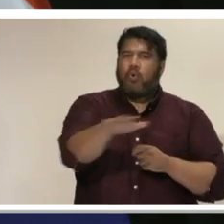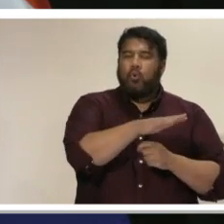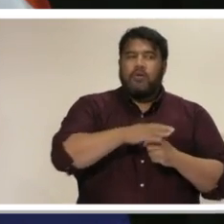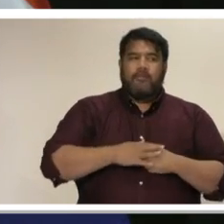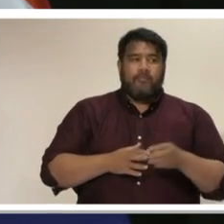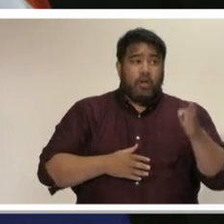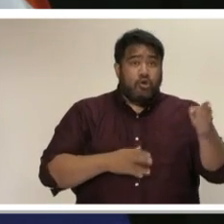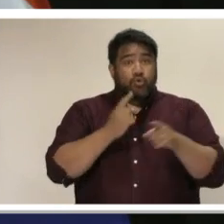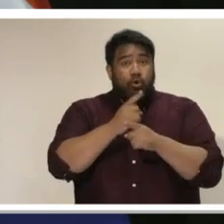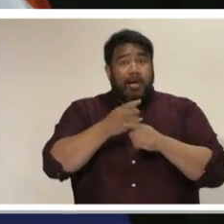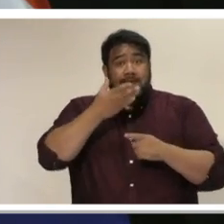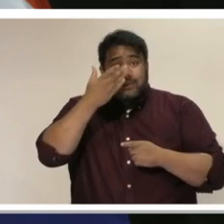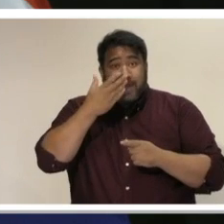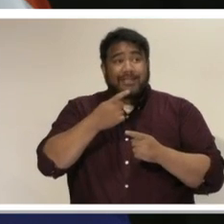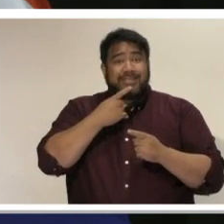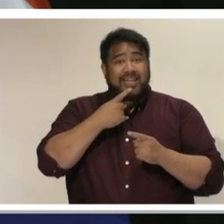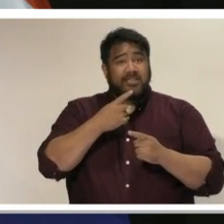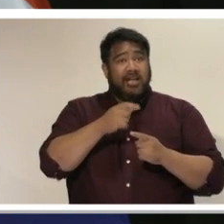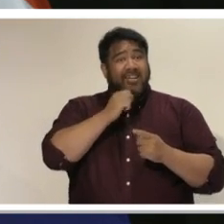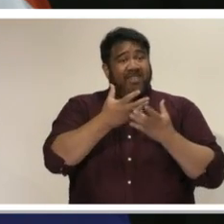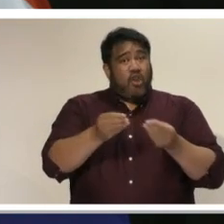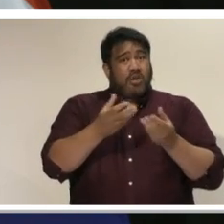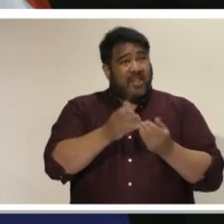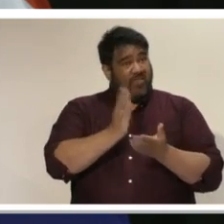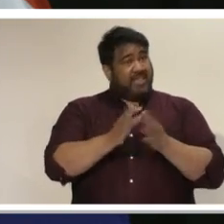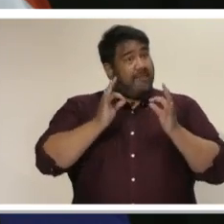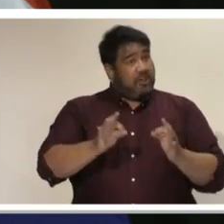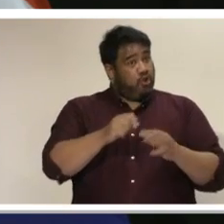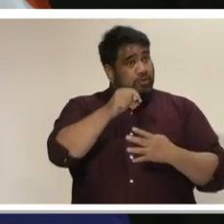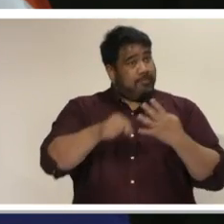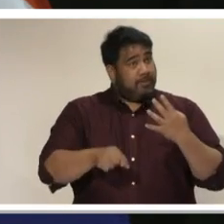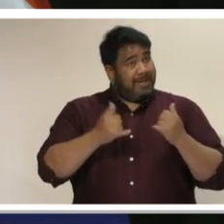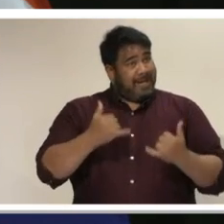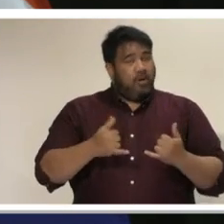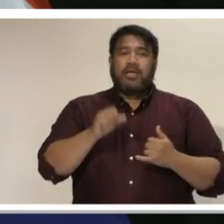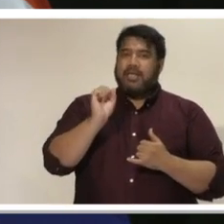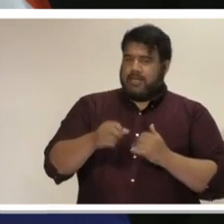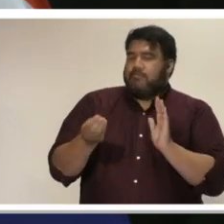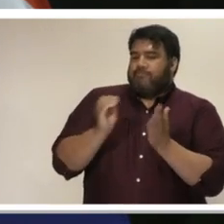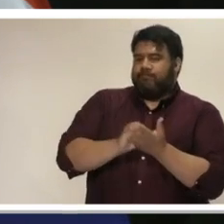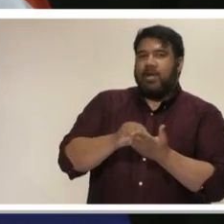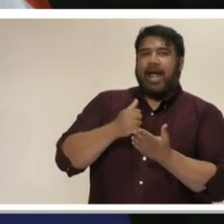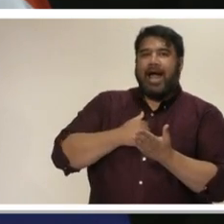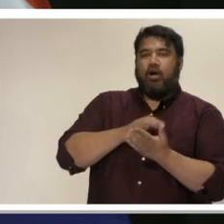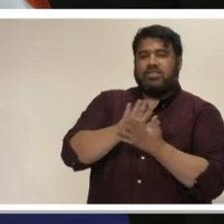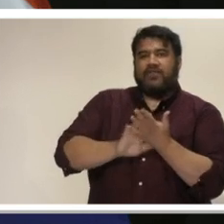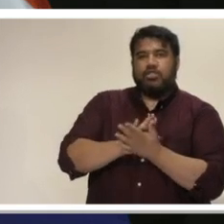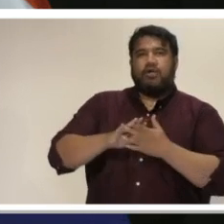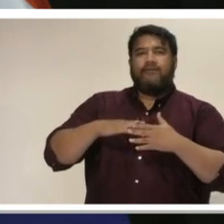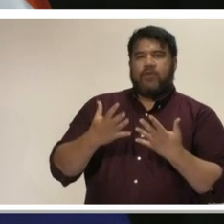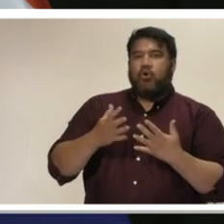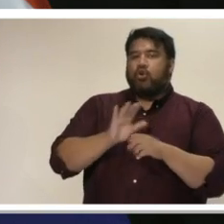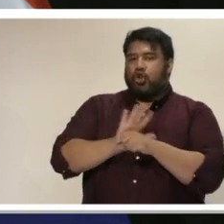and taste, is that now one of the official symptoms? Because Yes. Okay. Yes, it's in our case definition now. Yes. Sorry, did that